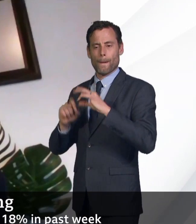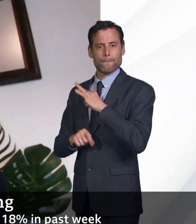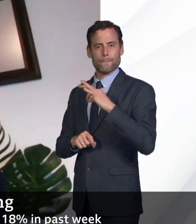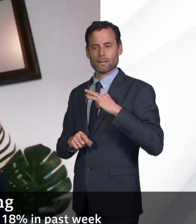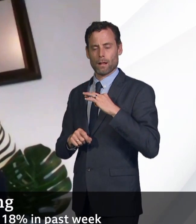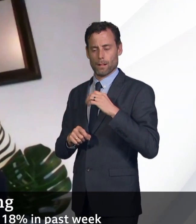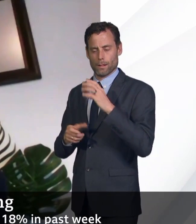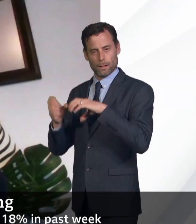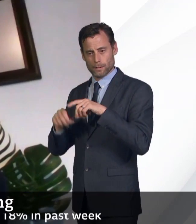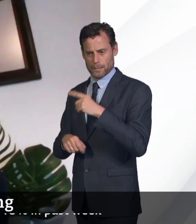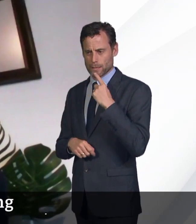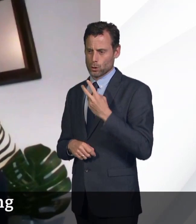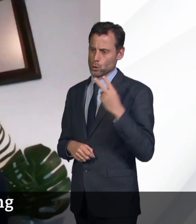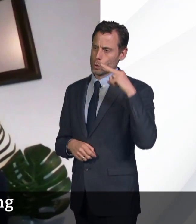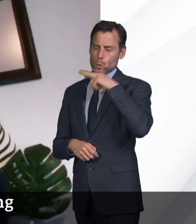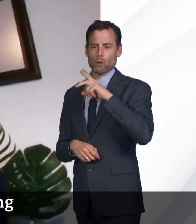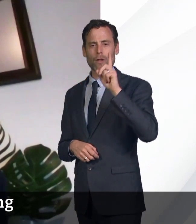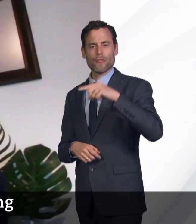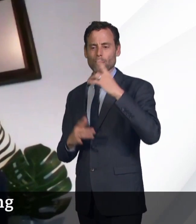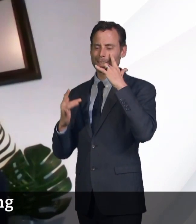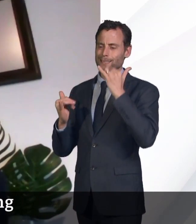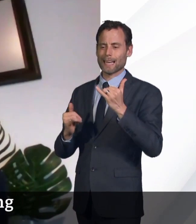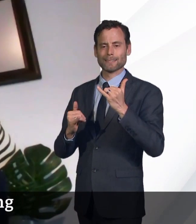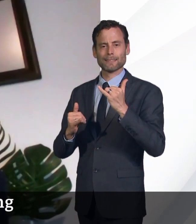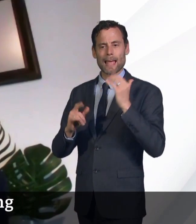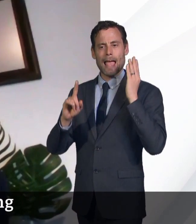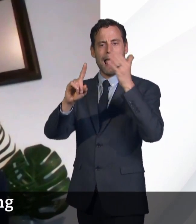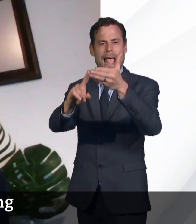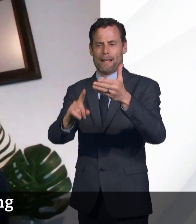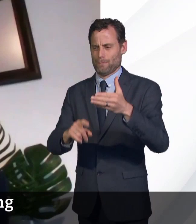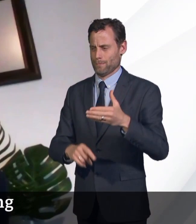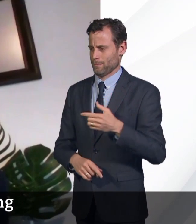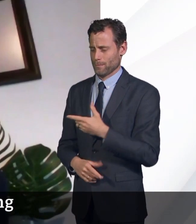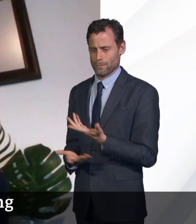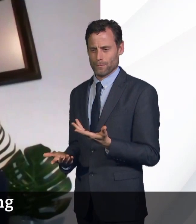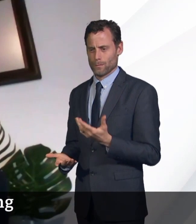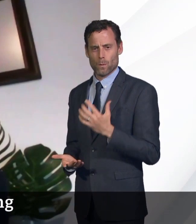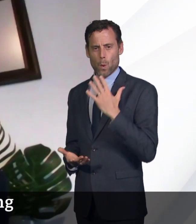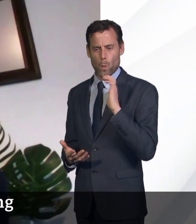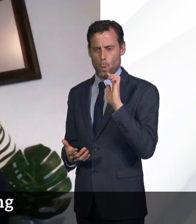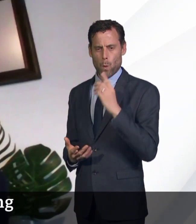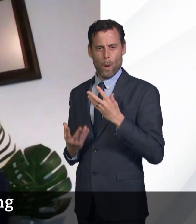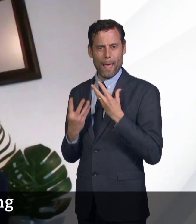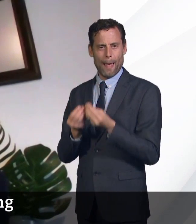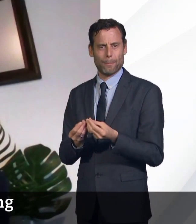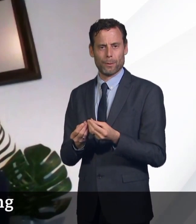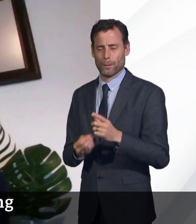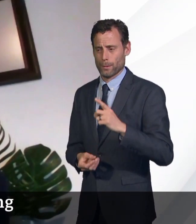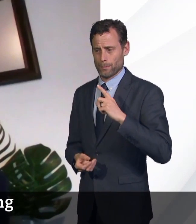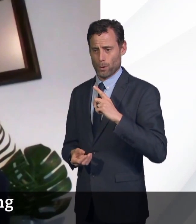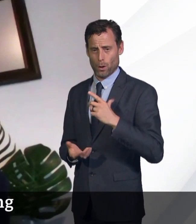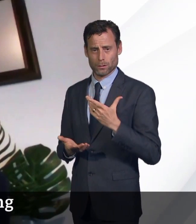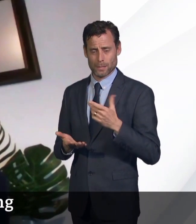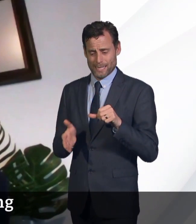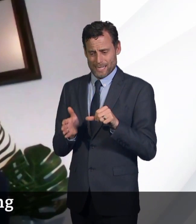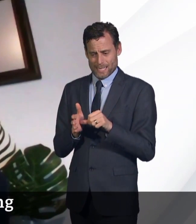that the 200,000 test capacity target has not actually been helpful and made it harder for NHS labs to